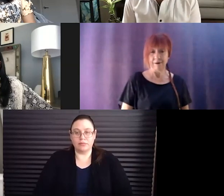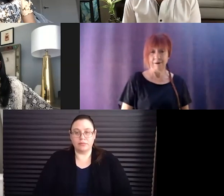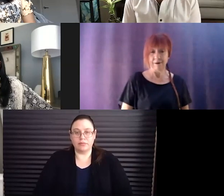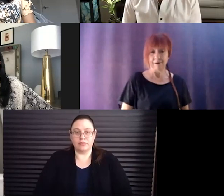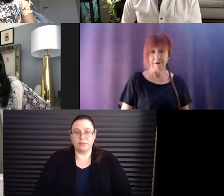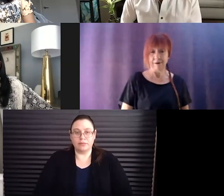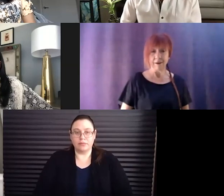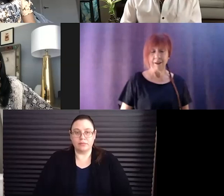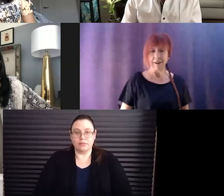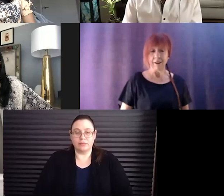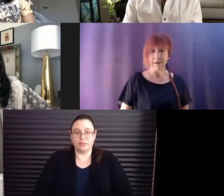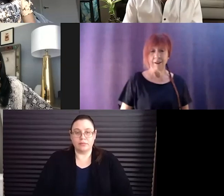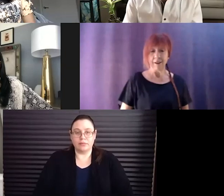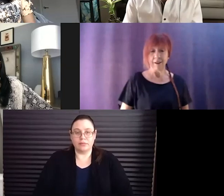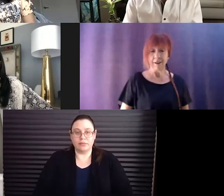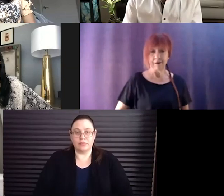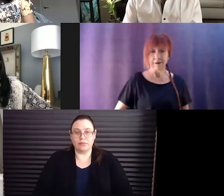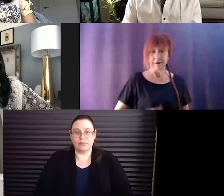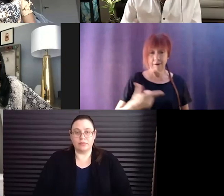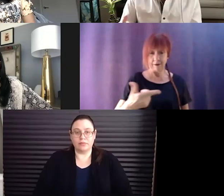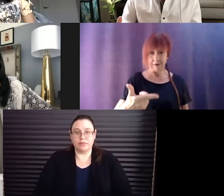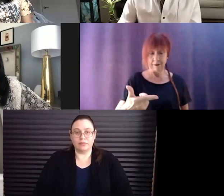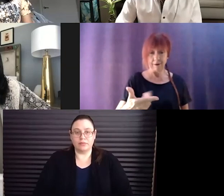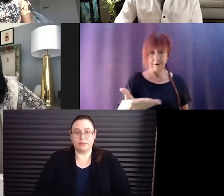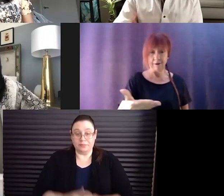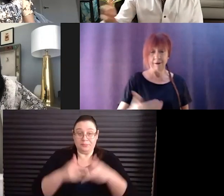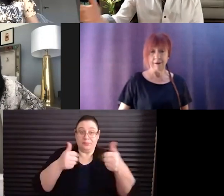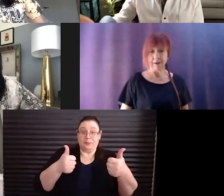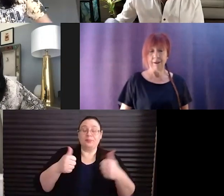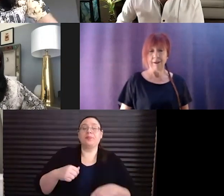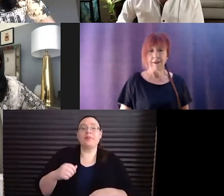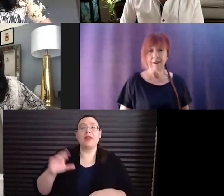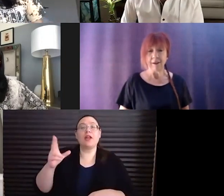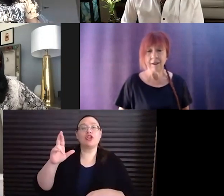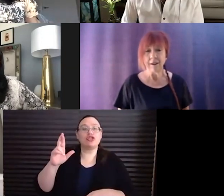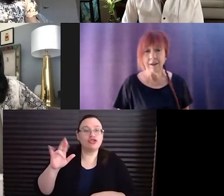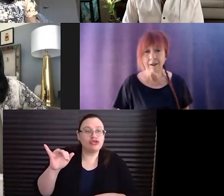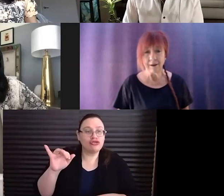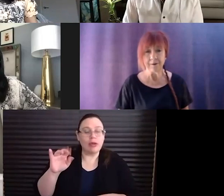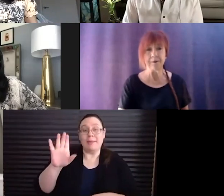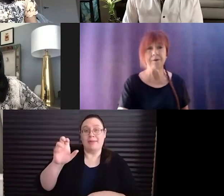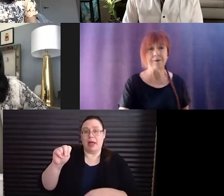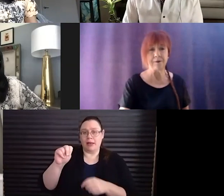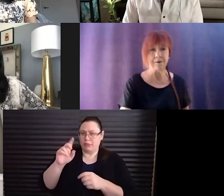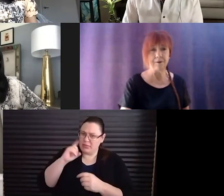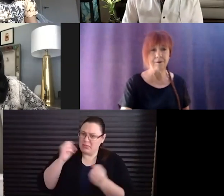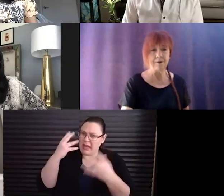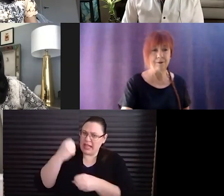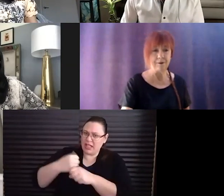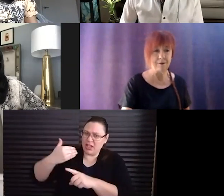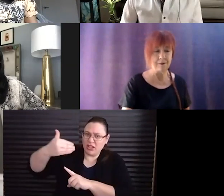Yeah. And I love that you mentioned that it's been a many-year journey. I think often people think